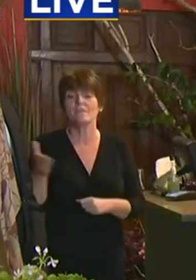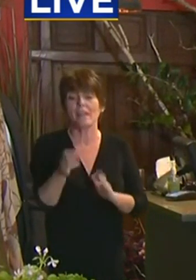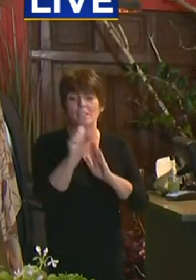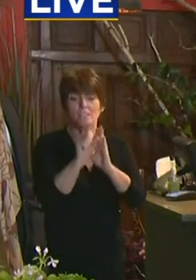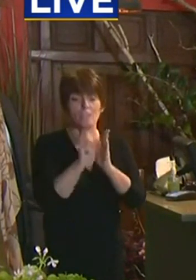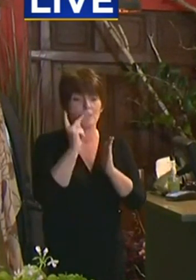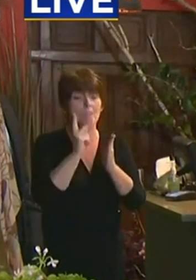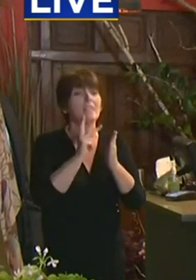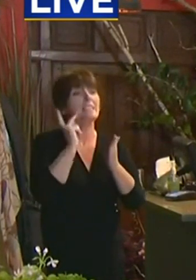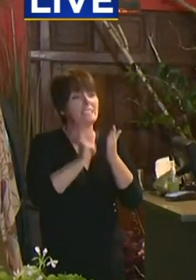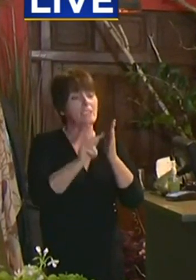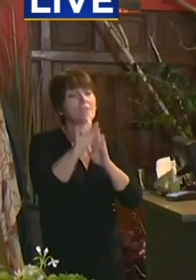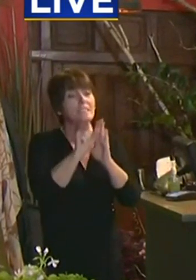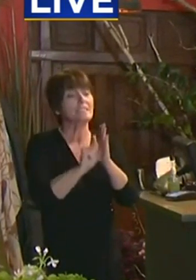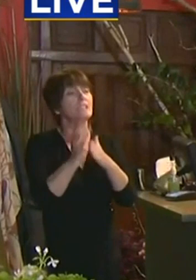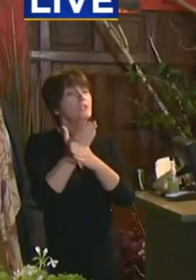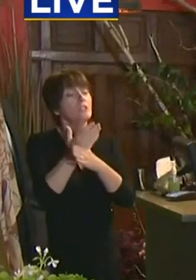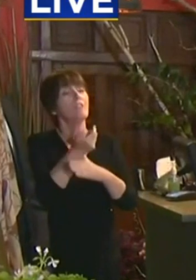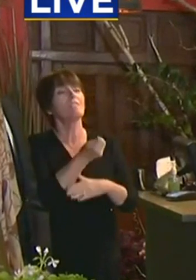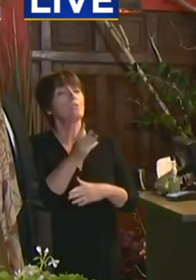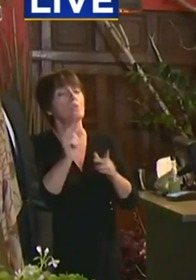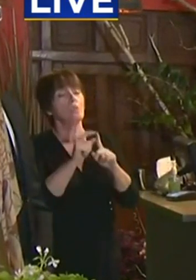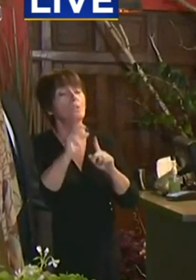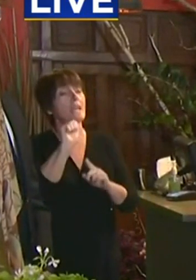State to share a few words. Alex?